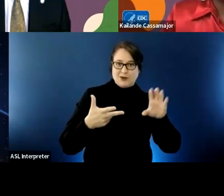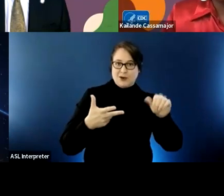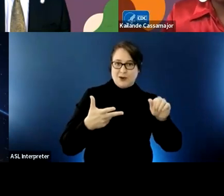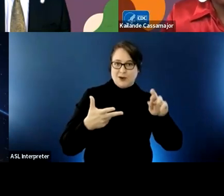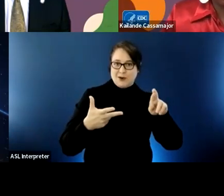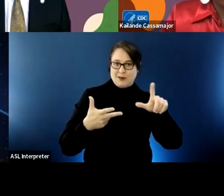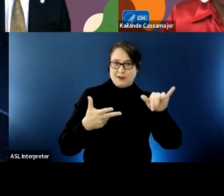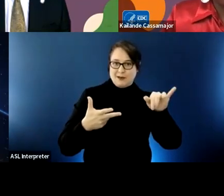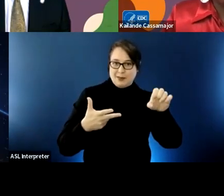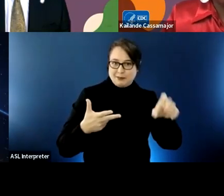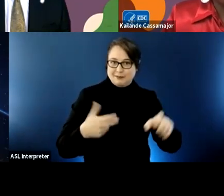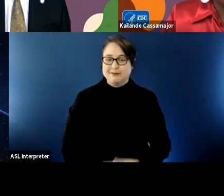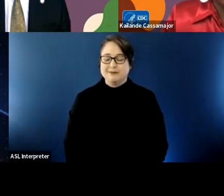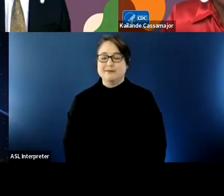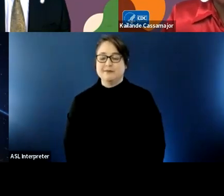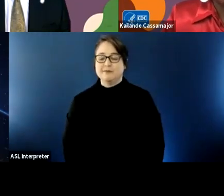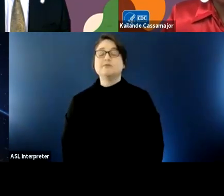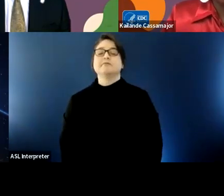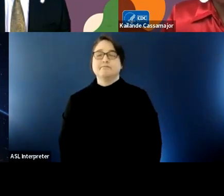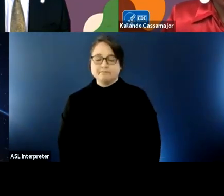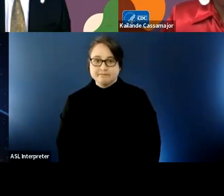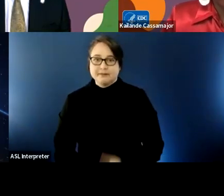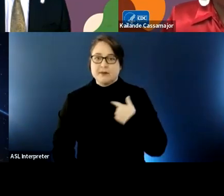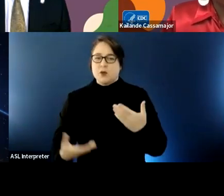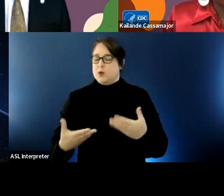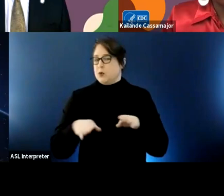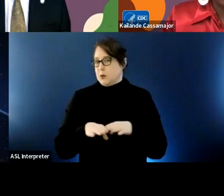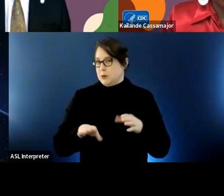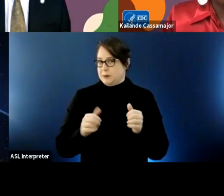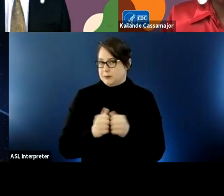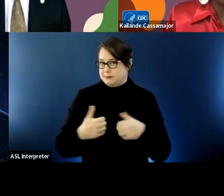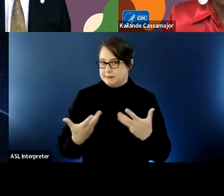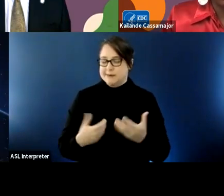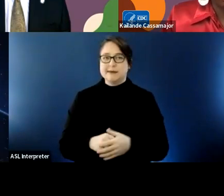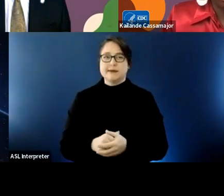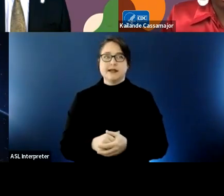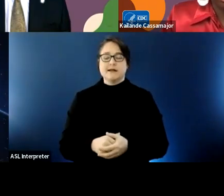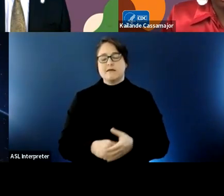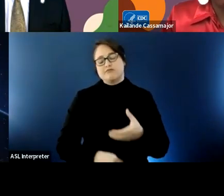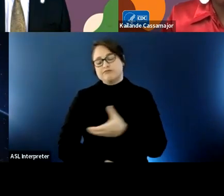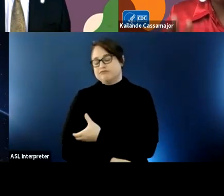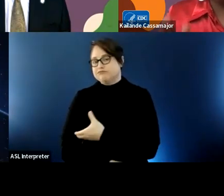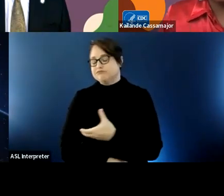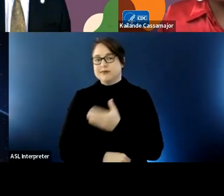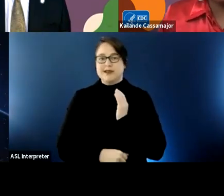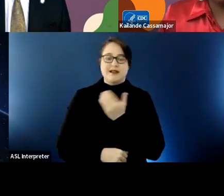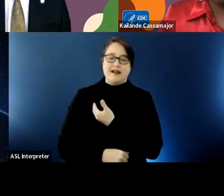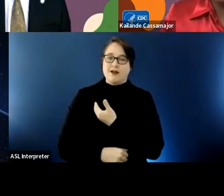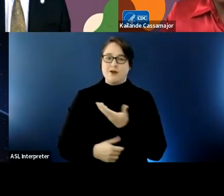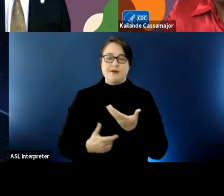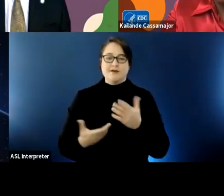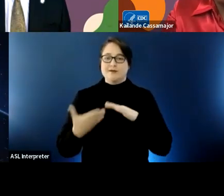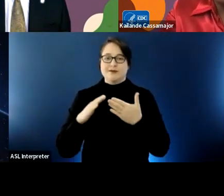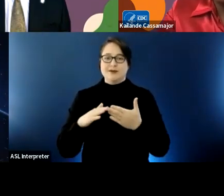I want to close out with just how powerful like our communities are.